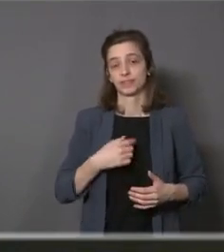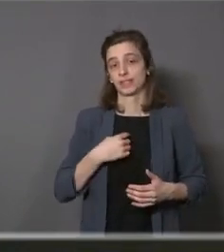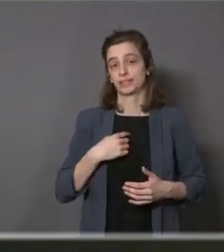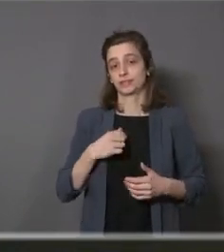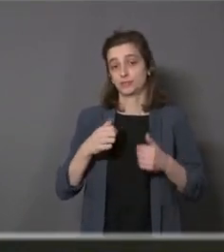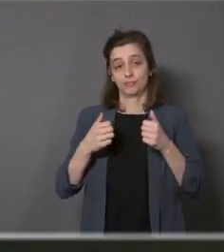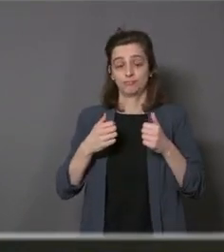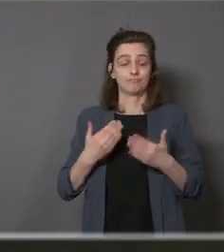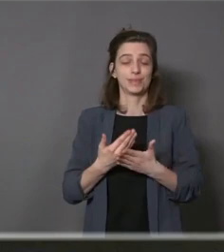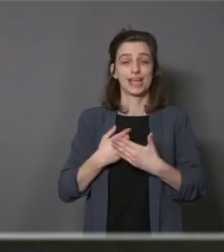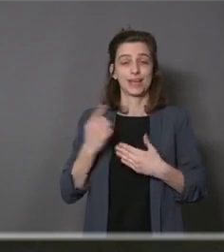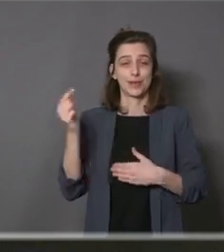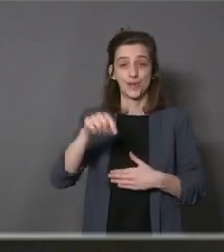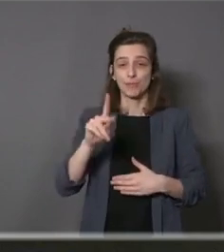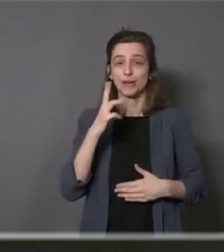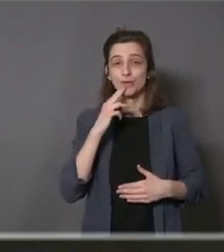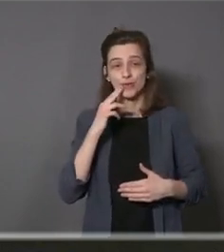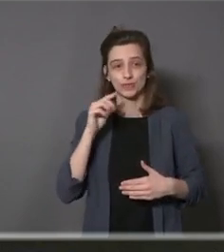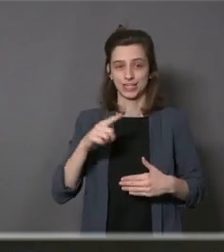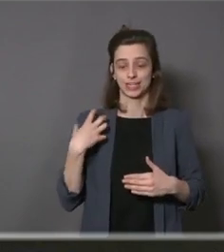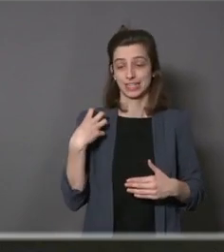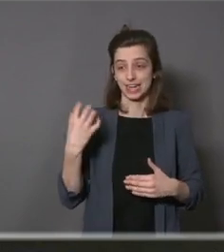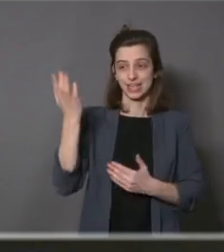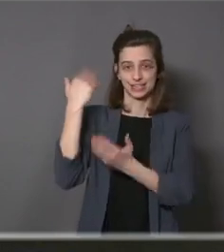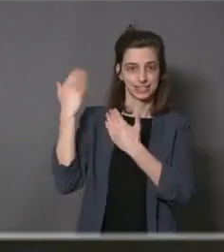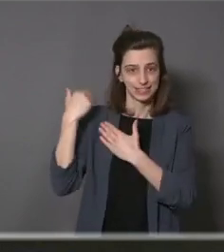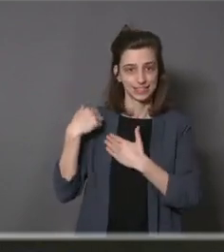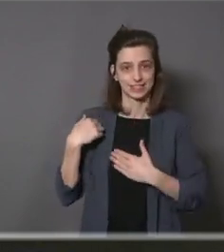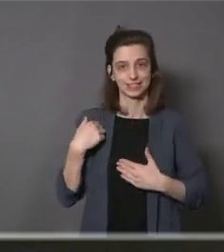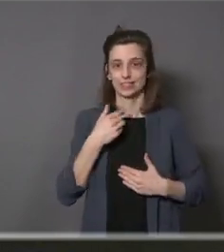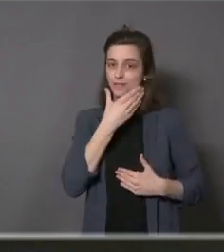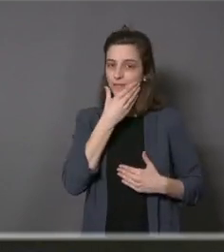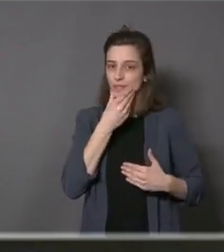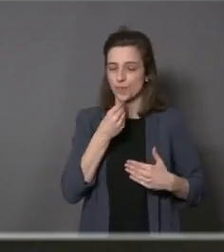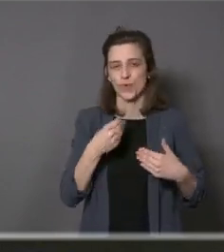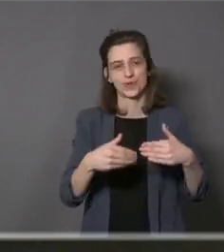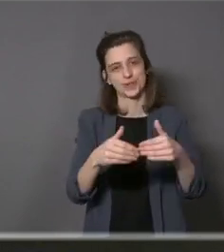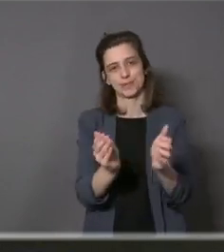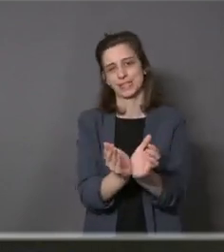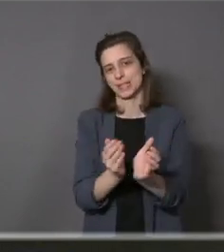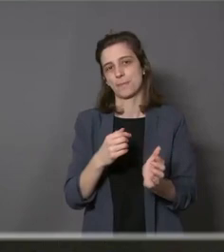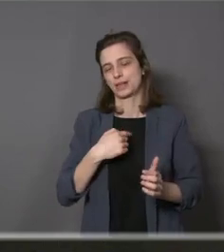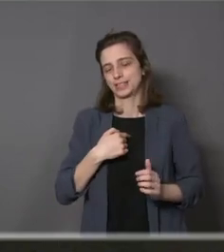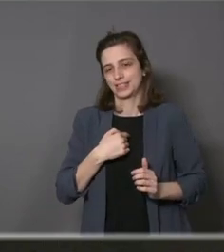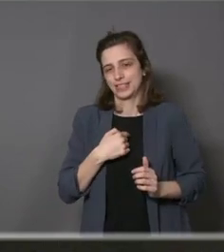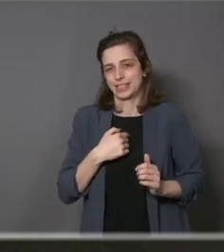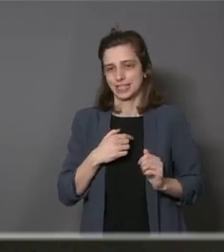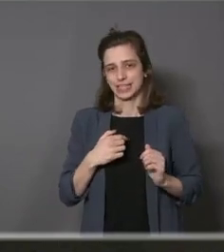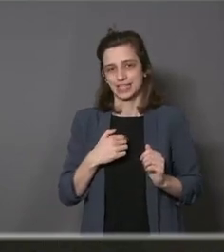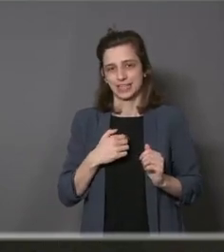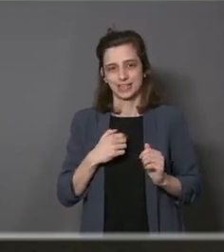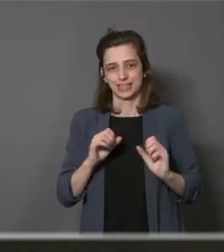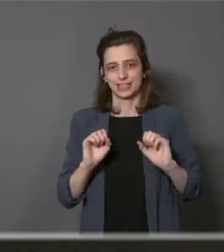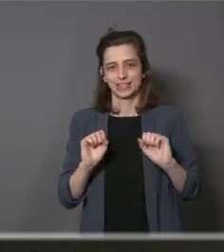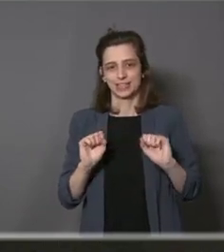history, vibrant research environment, and wonderful community. I simply cannot tell you how much fun I had